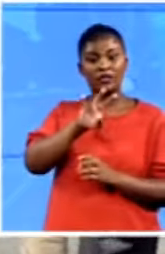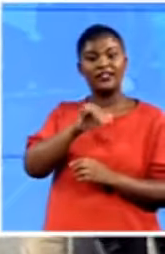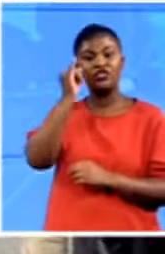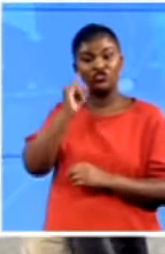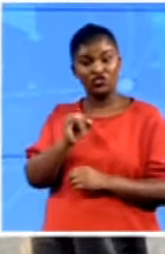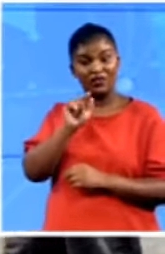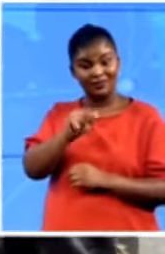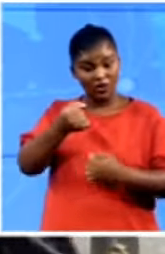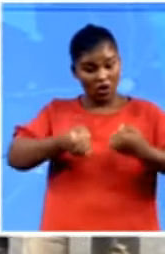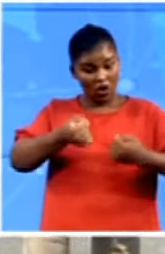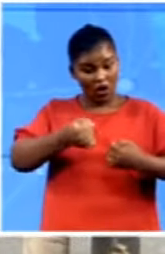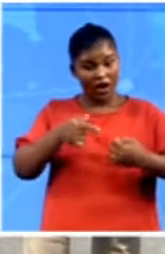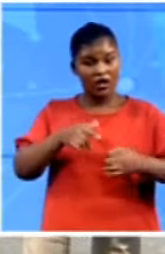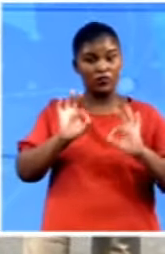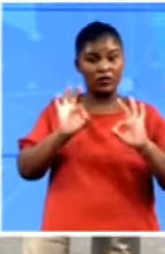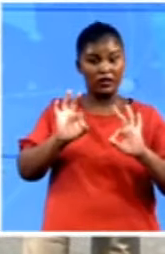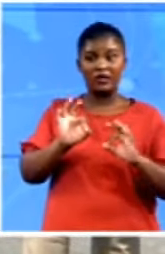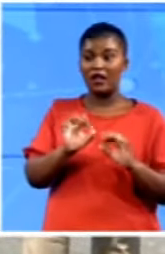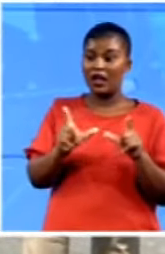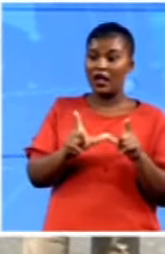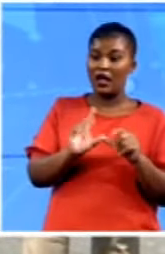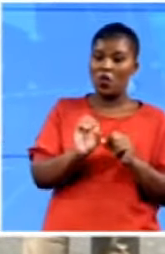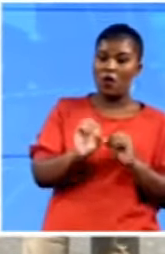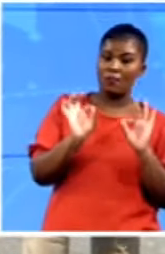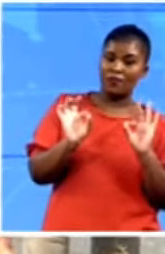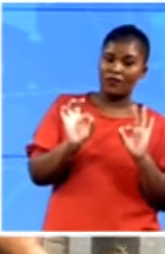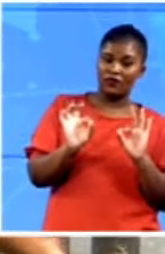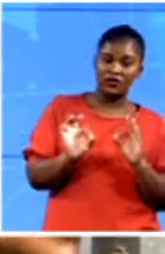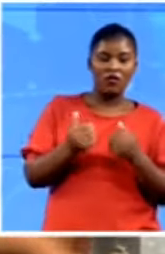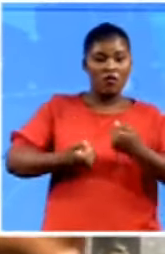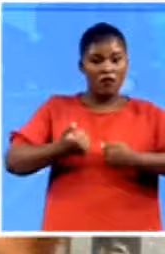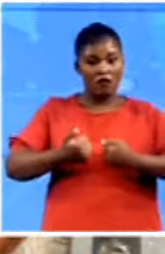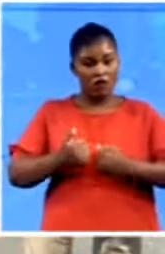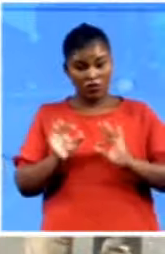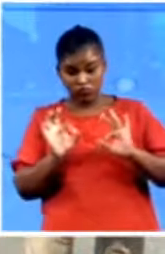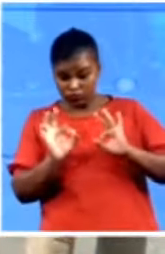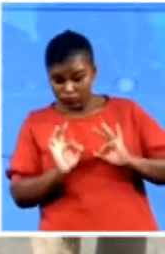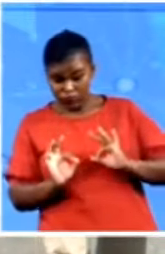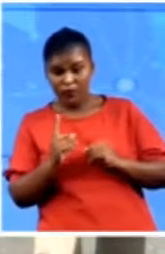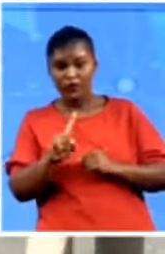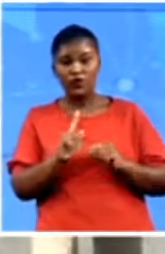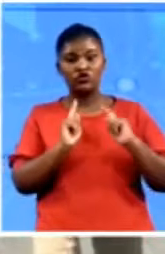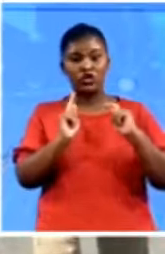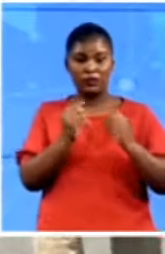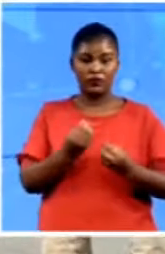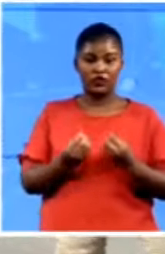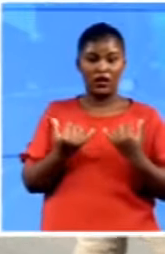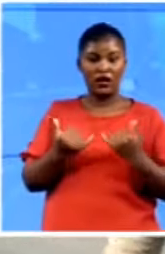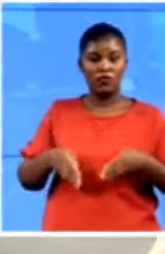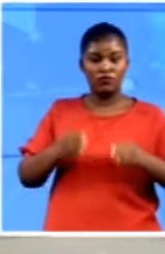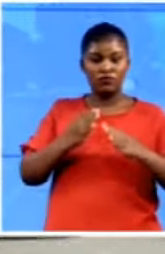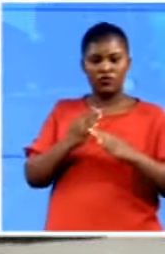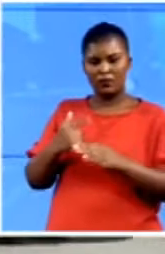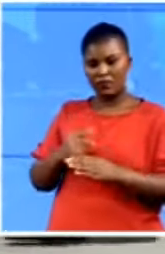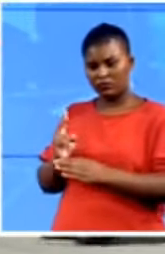right documentation to transport those children. So a lot of this roadblock here, I'll just step out of shot for a second there. You